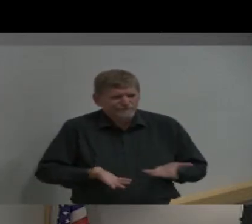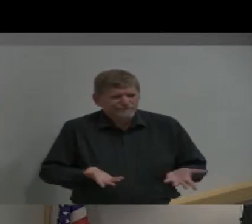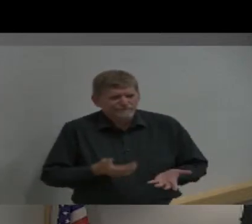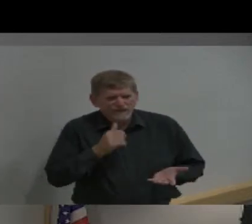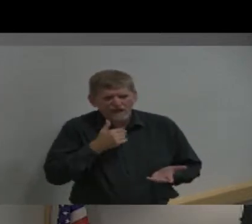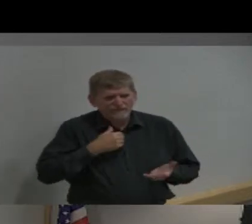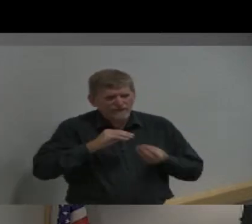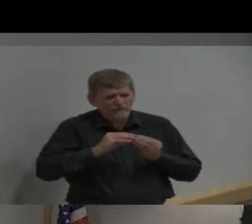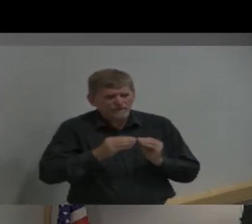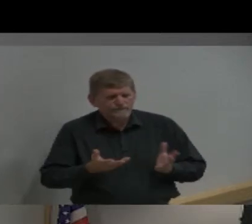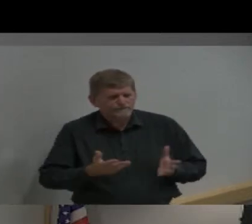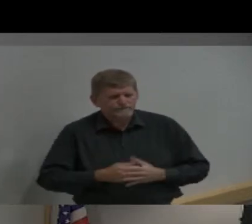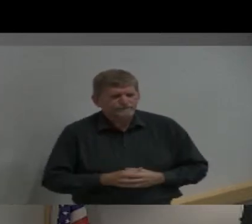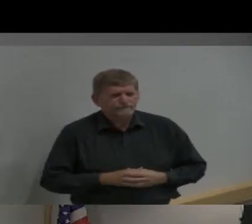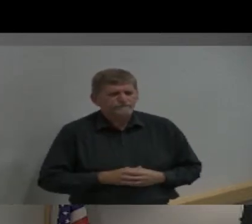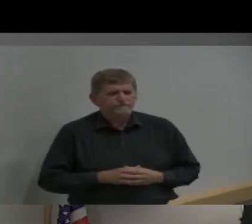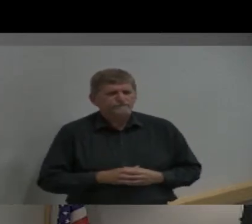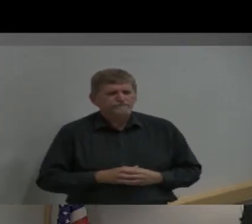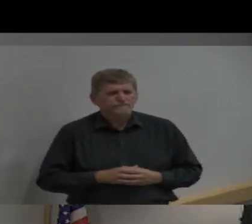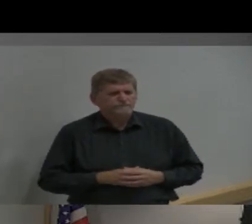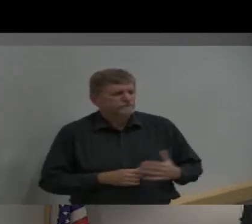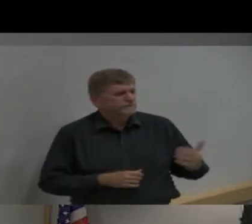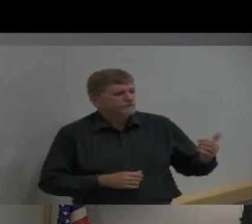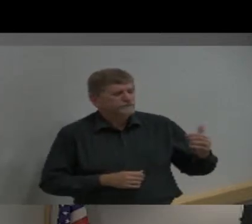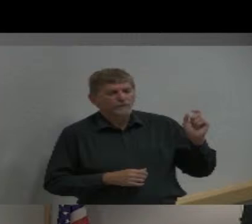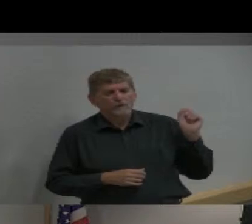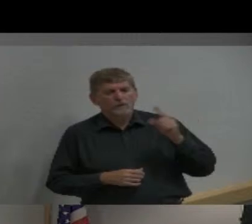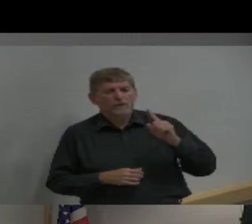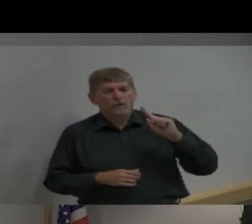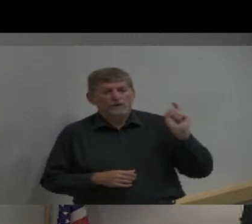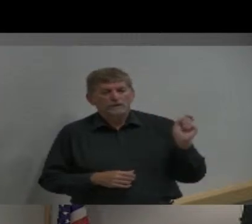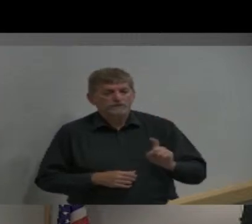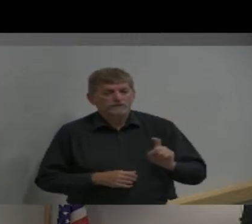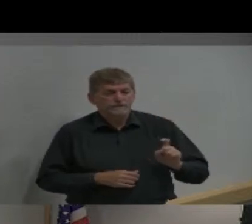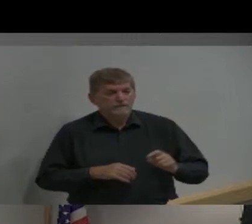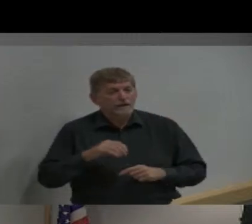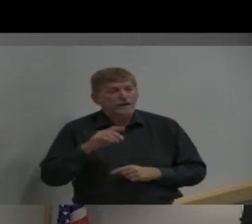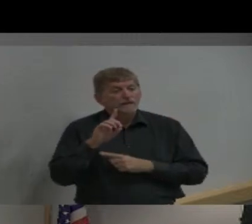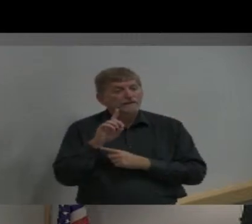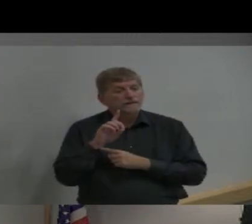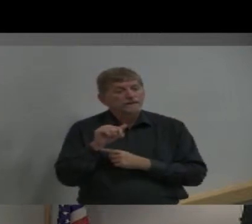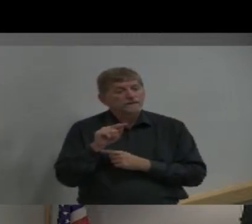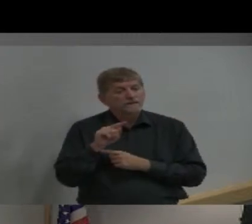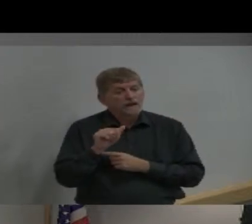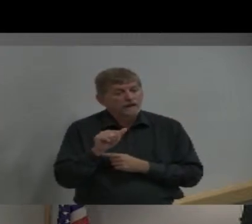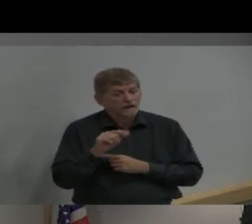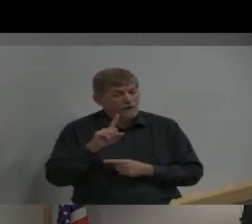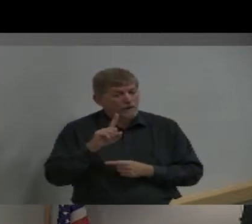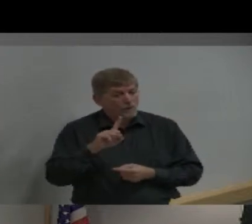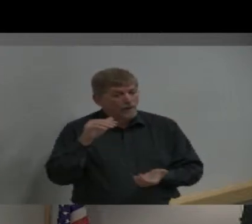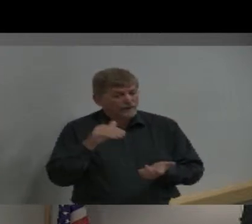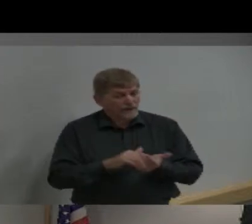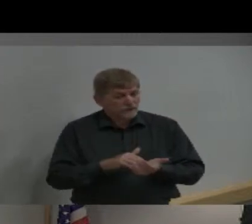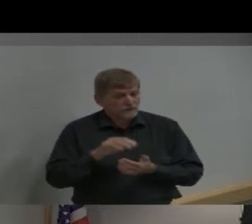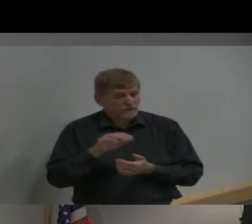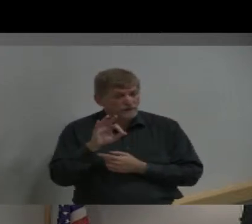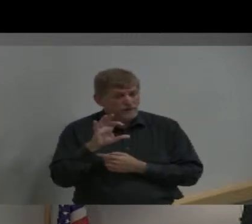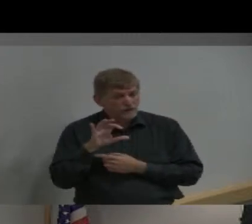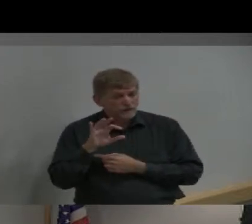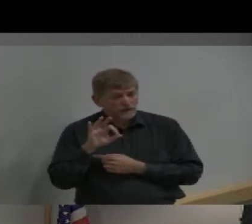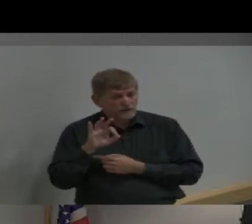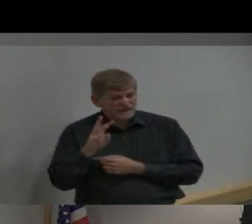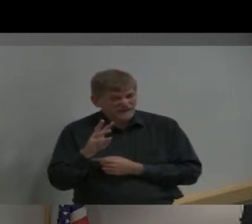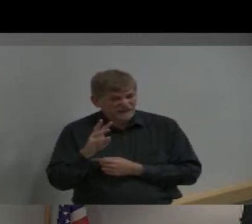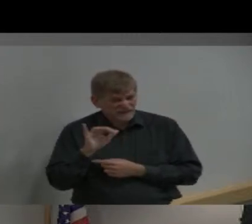So as a follow-up to that, is there a way to get that data? The 1,996 close contacts being quarantined, is there a way to get that data? Just to see